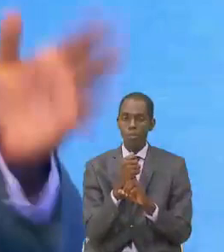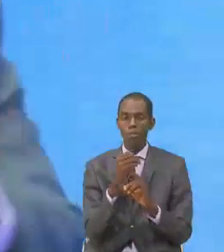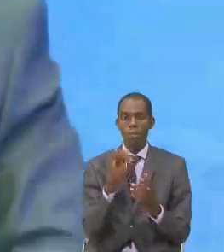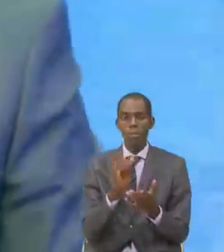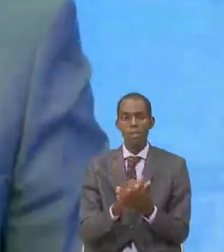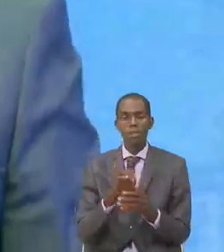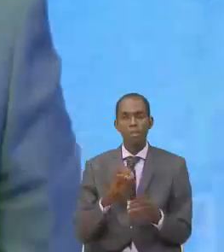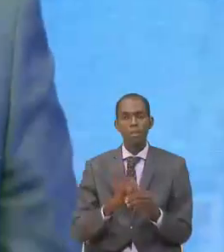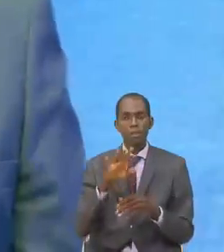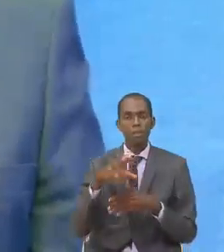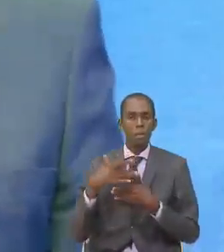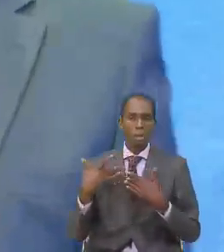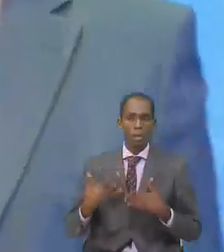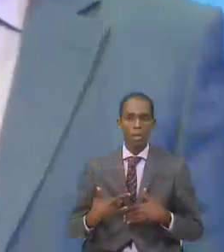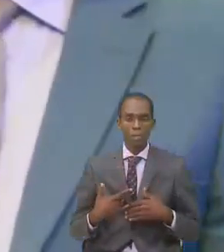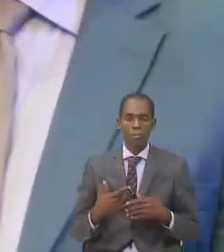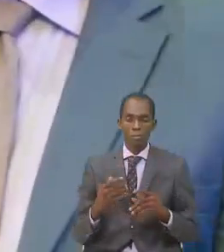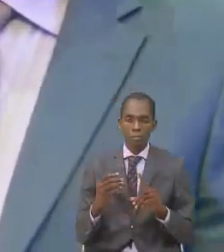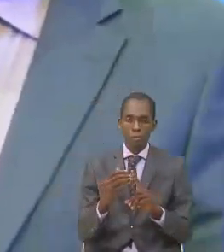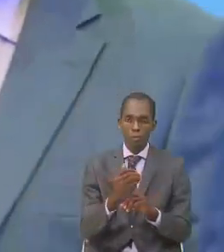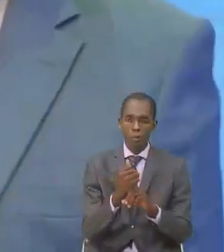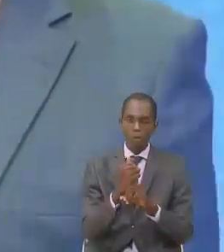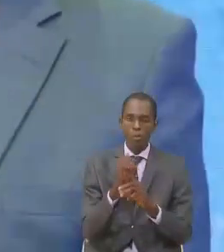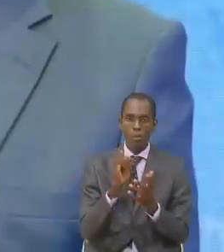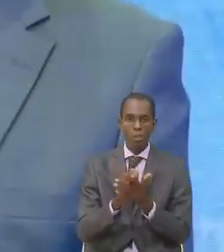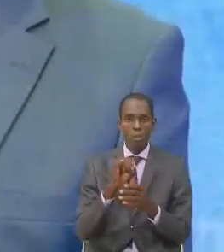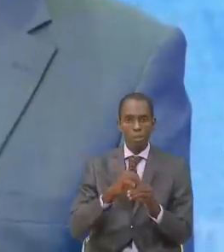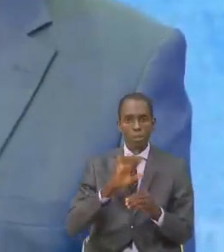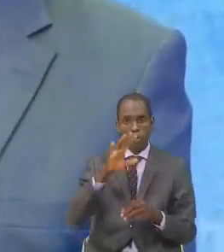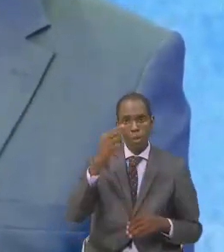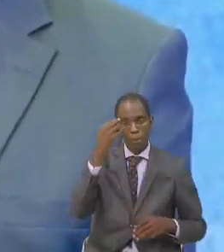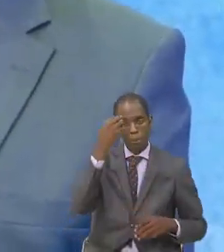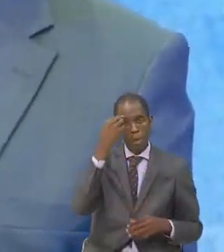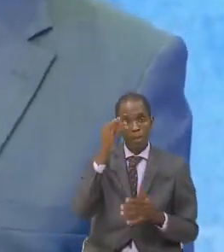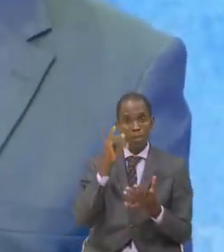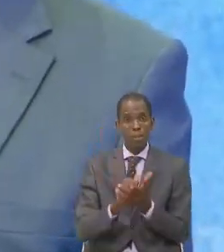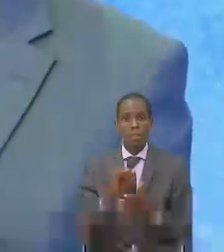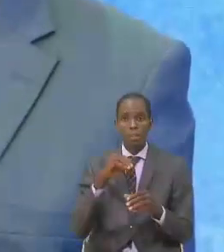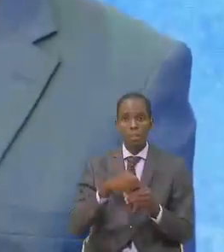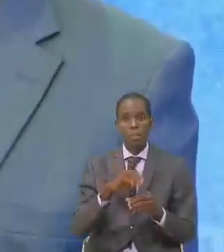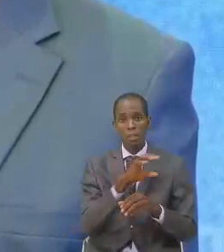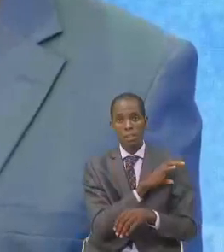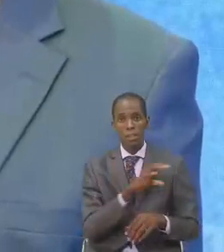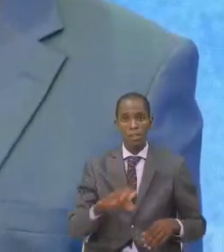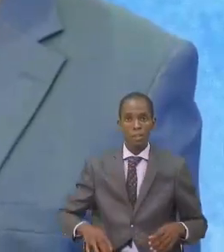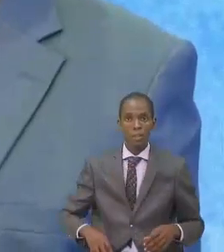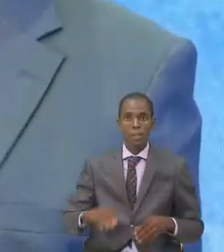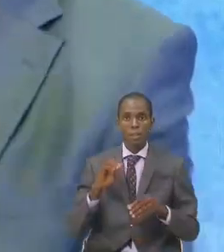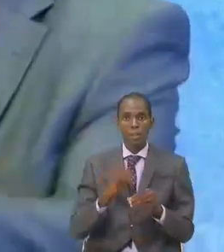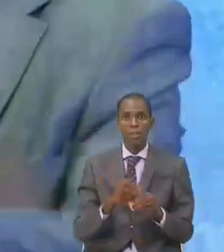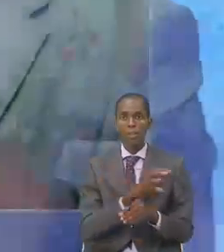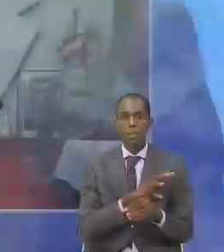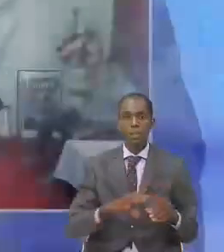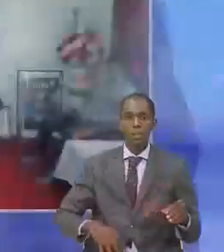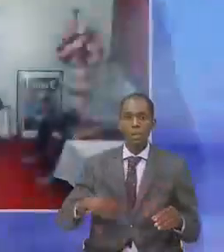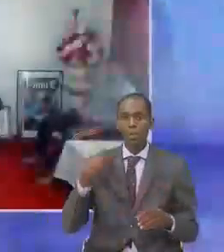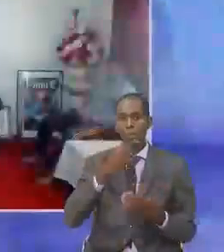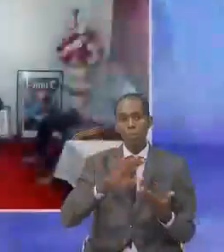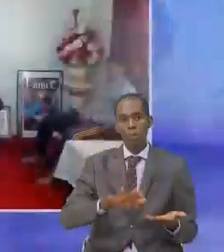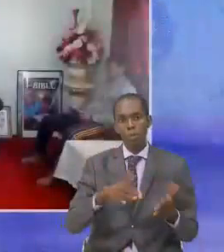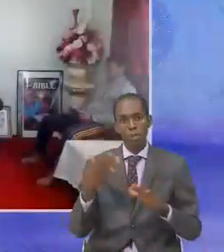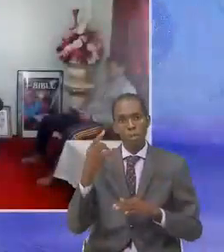be blessed. Hold that in your heart. Hold that in your mind, that